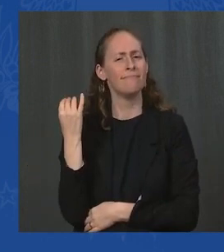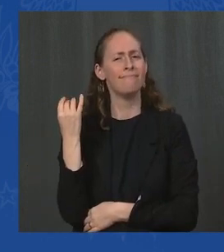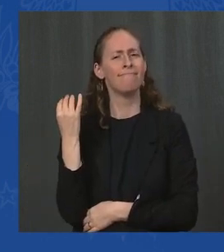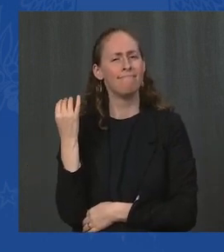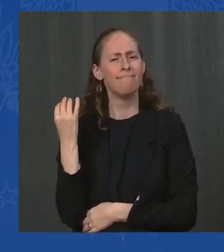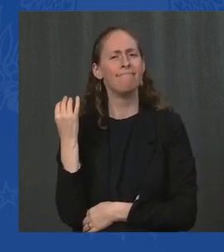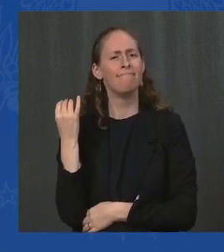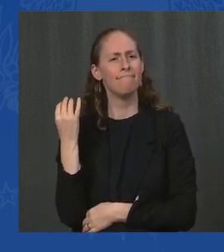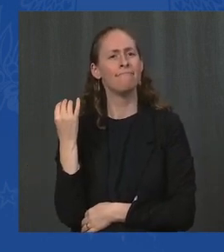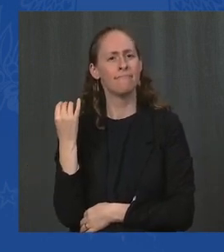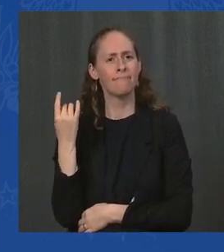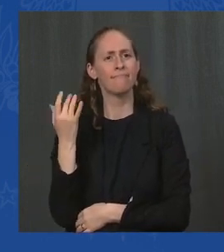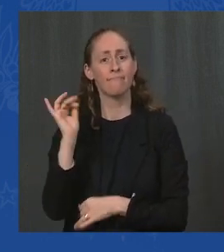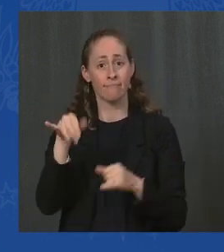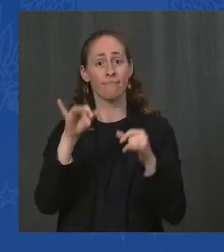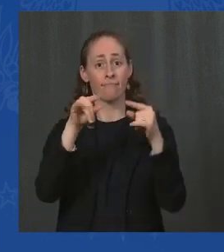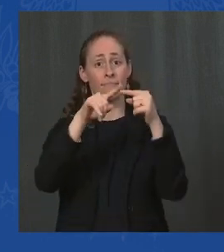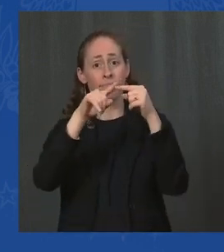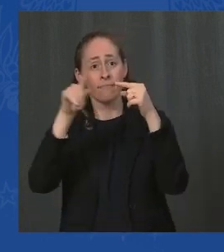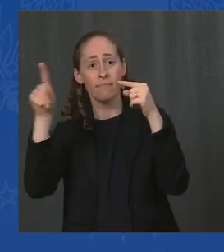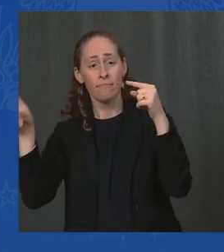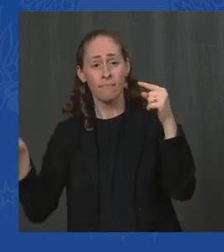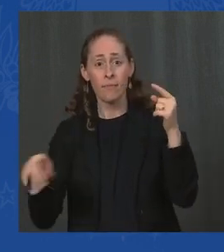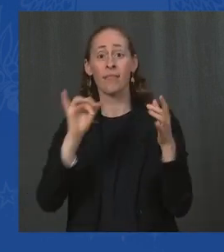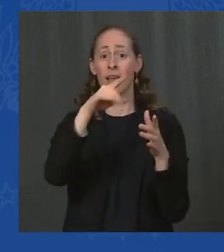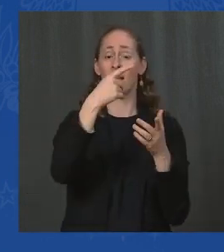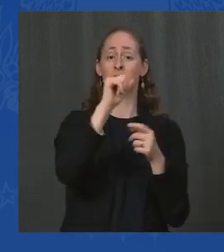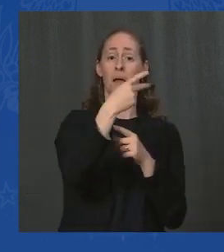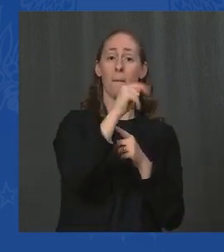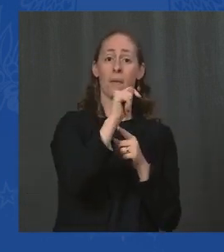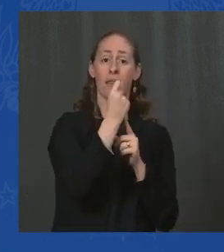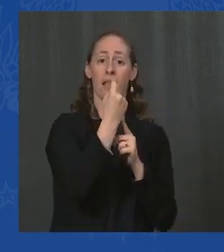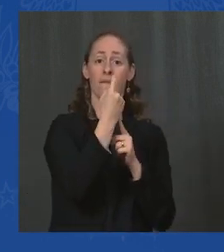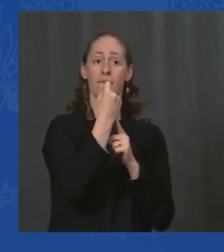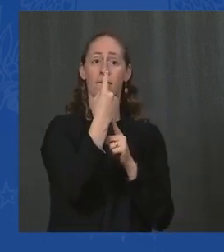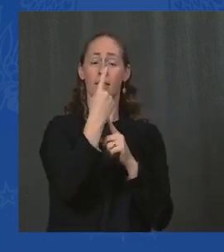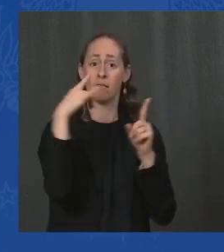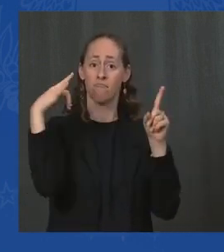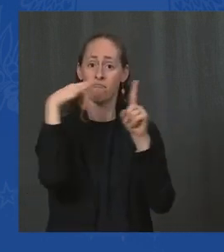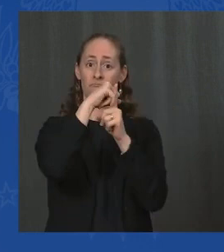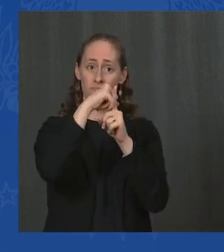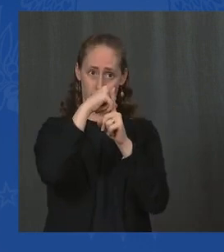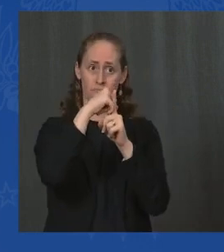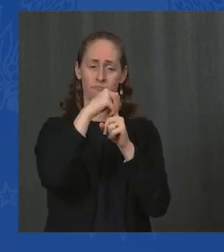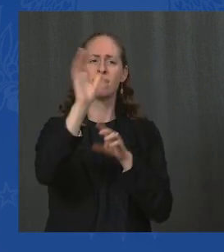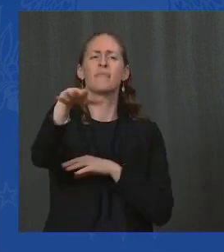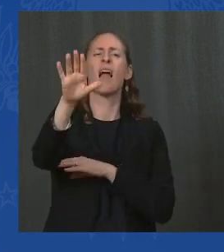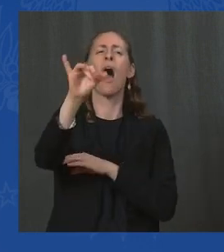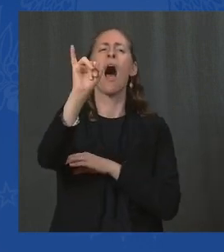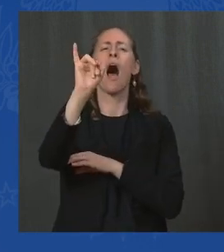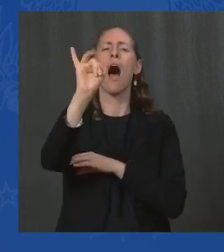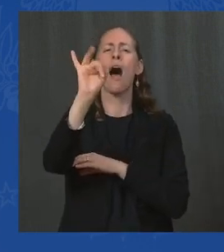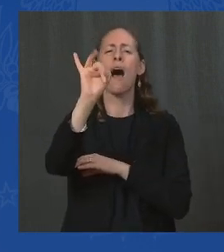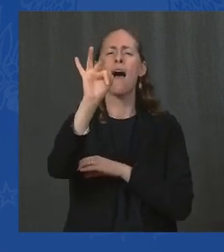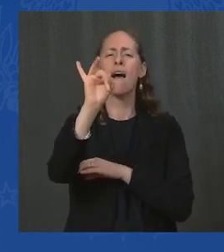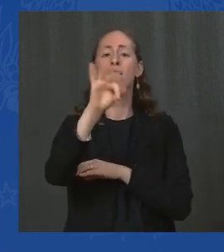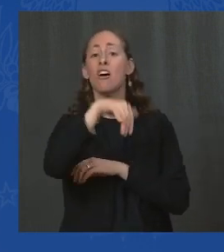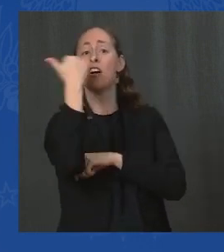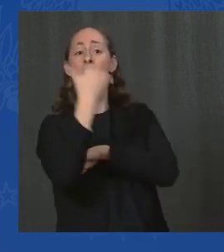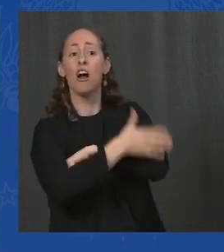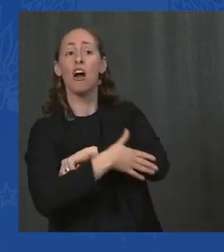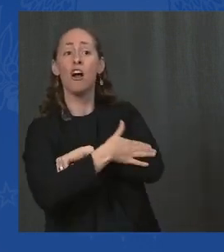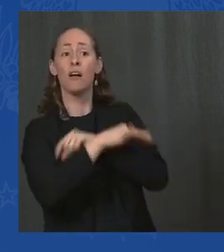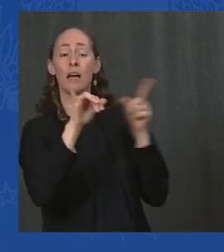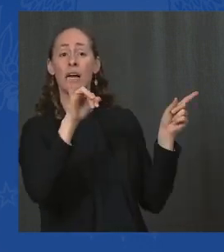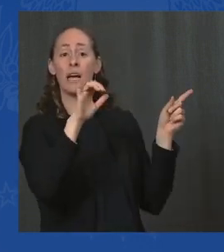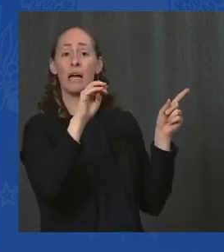from Yemen instead of Afghanistan, would we have ever gone to war in Afghanistan? Even